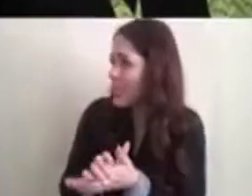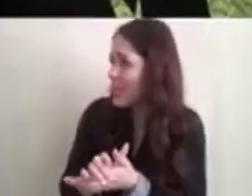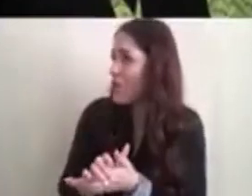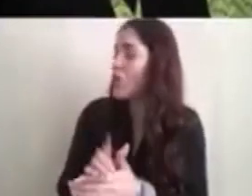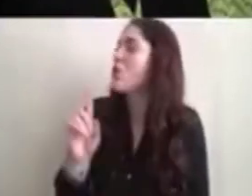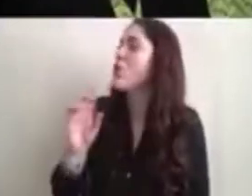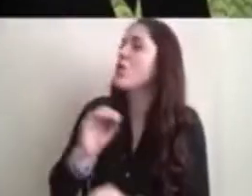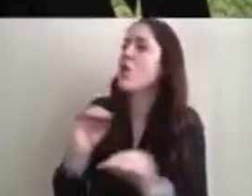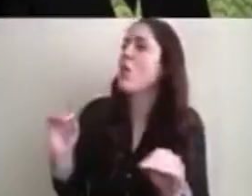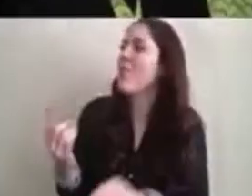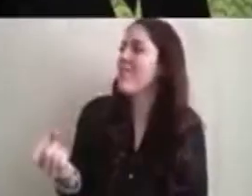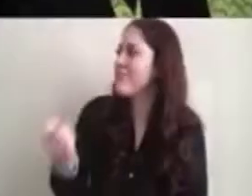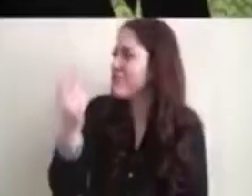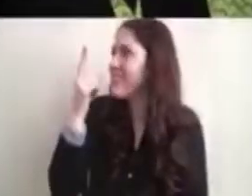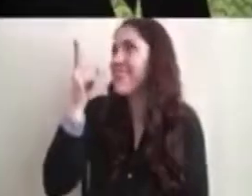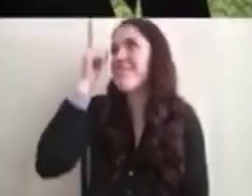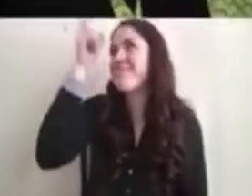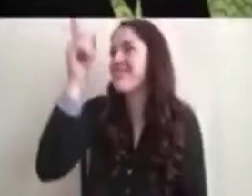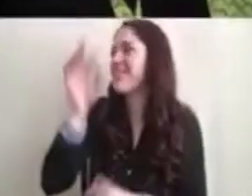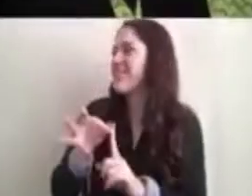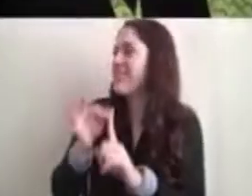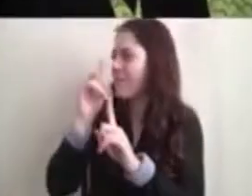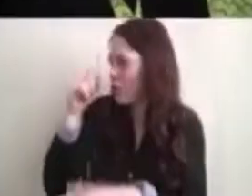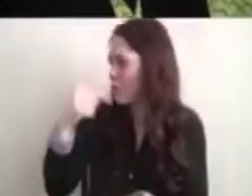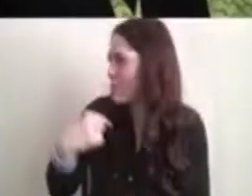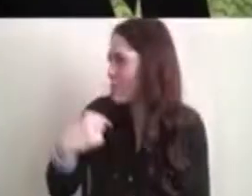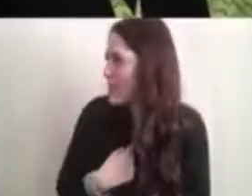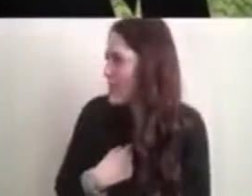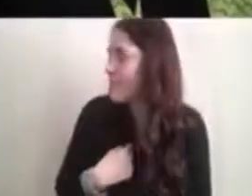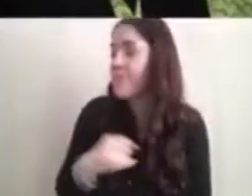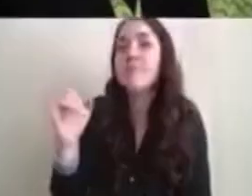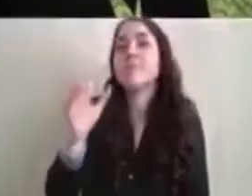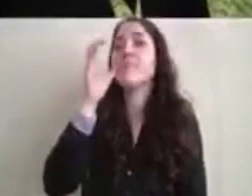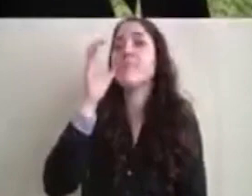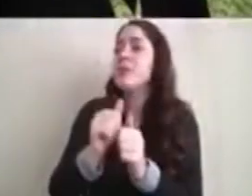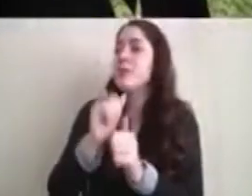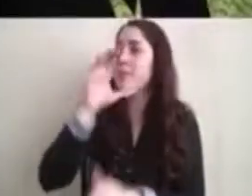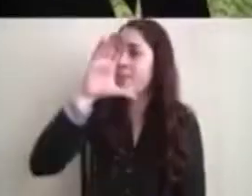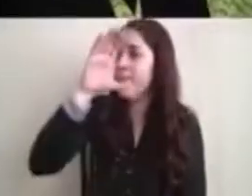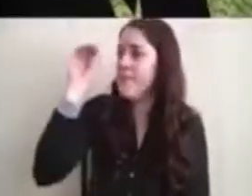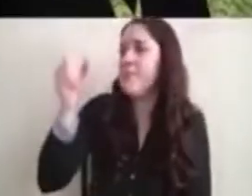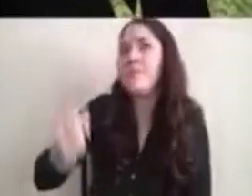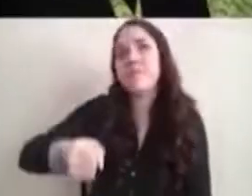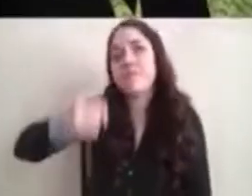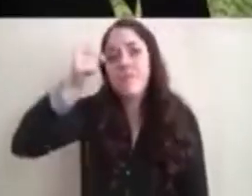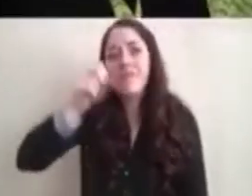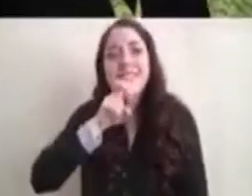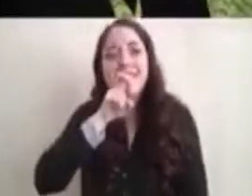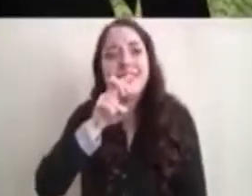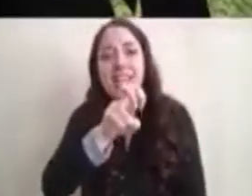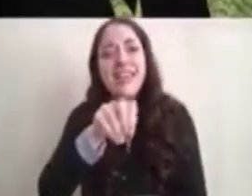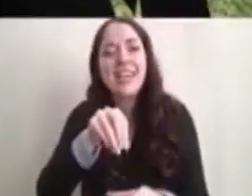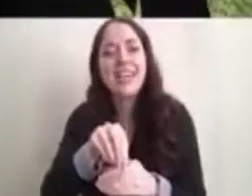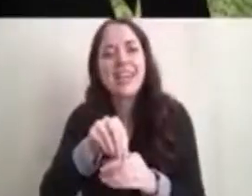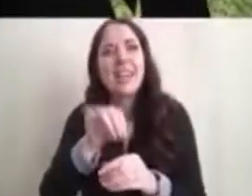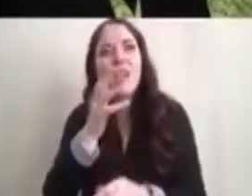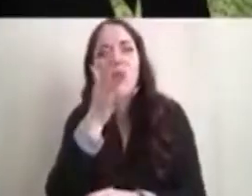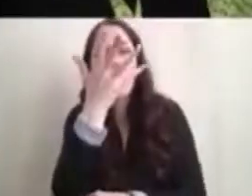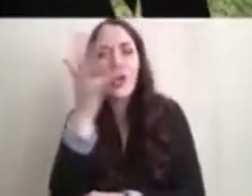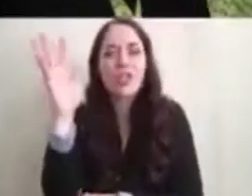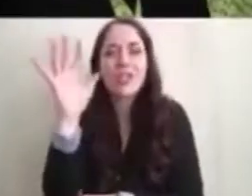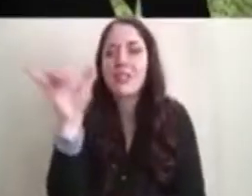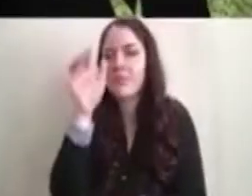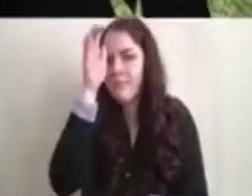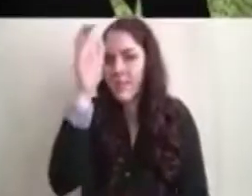so that everyone who believes in the promised one might have eternal life. Yes, God so